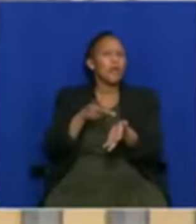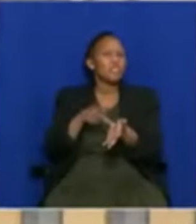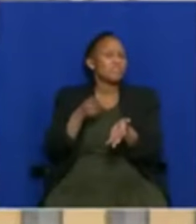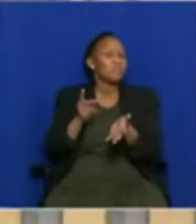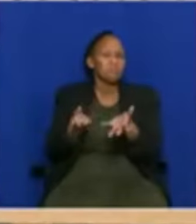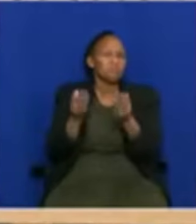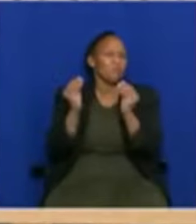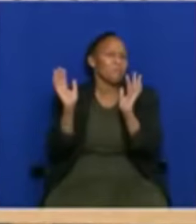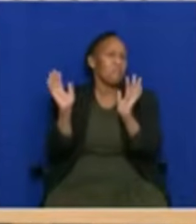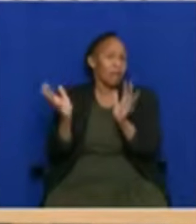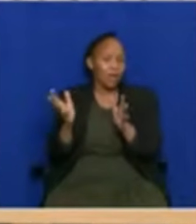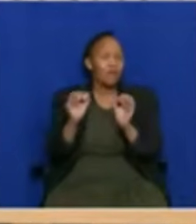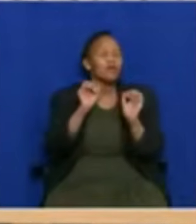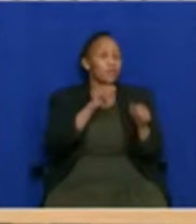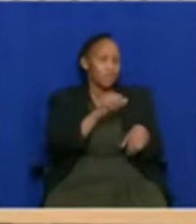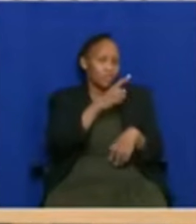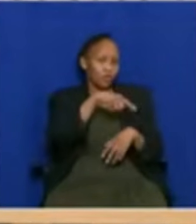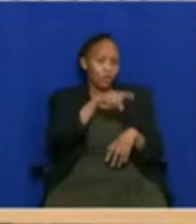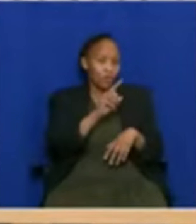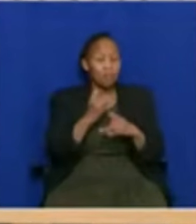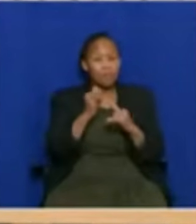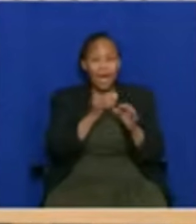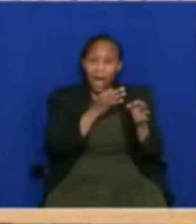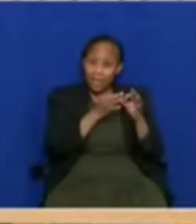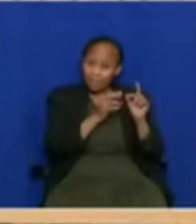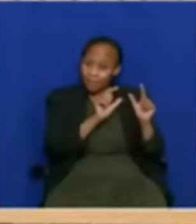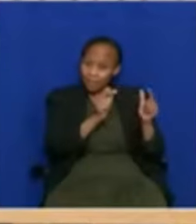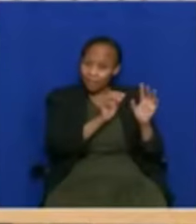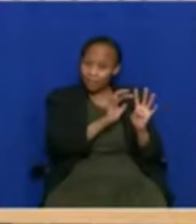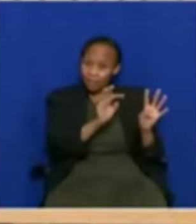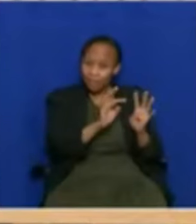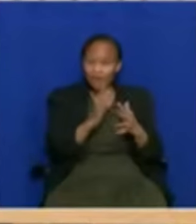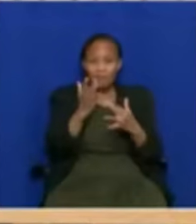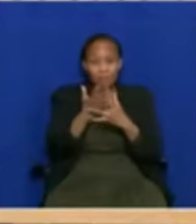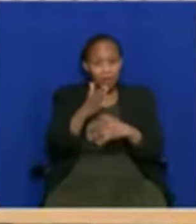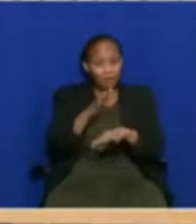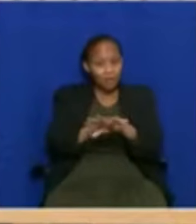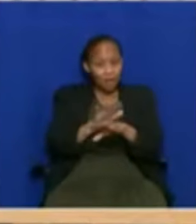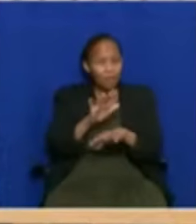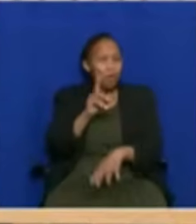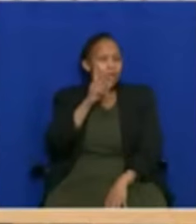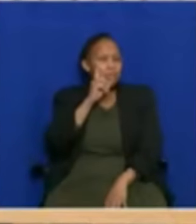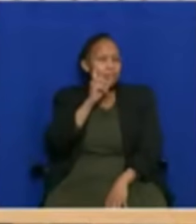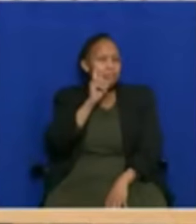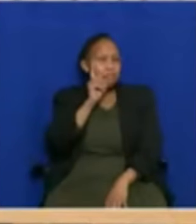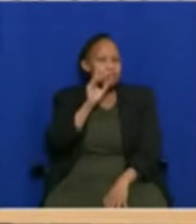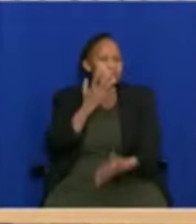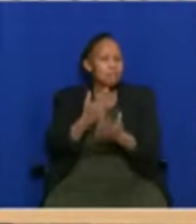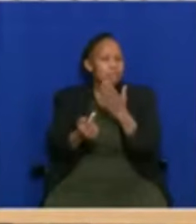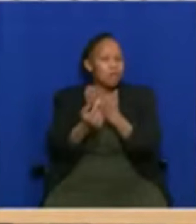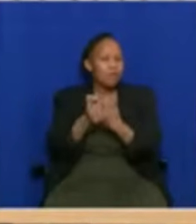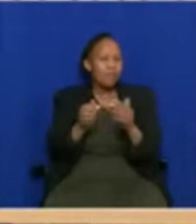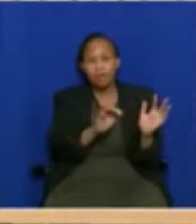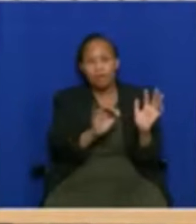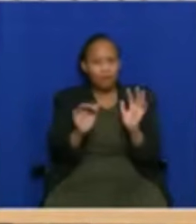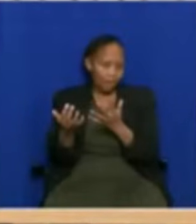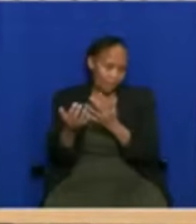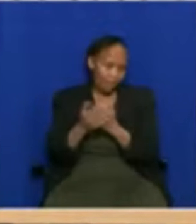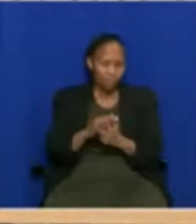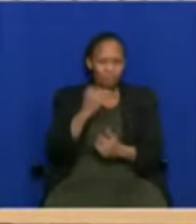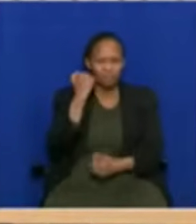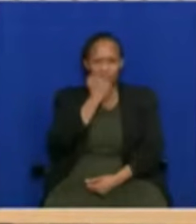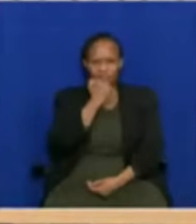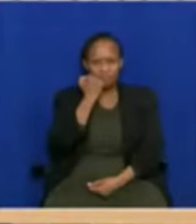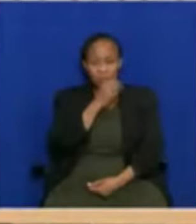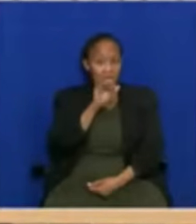during the tea break, we'll try and see how that came to be. And I apologize for that to the extent that it may have happened.